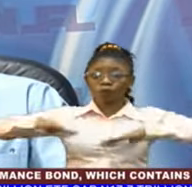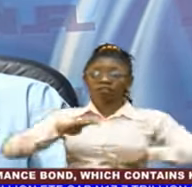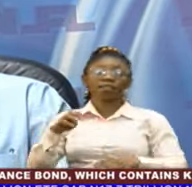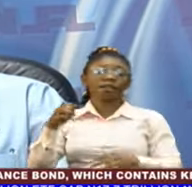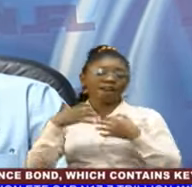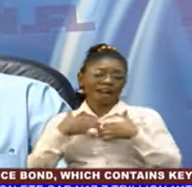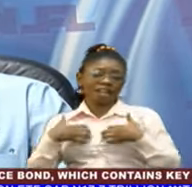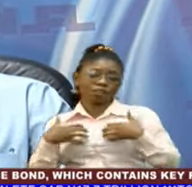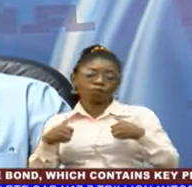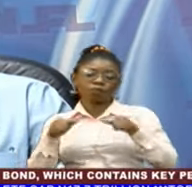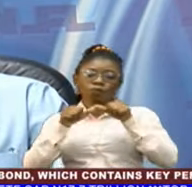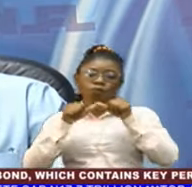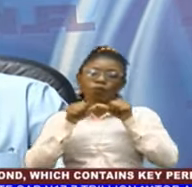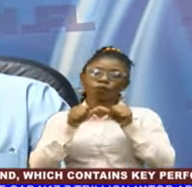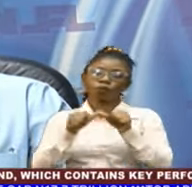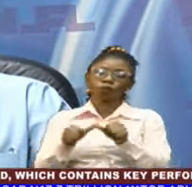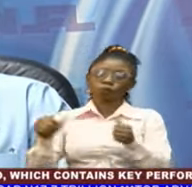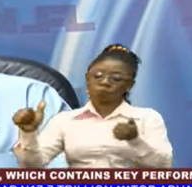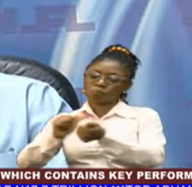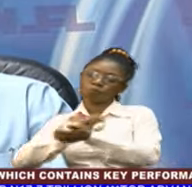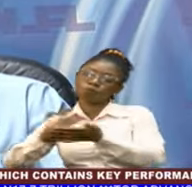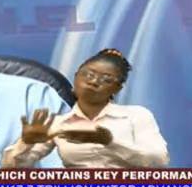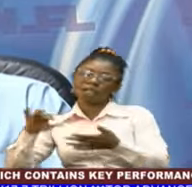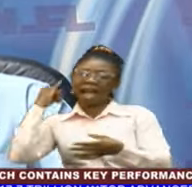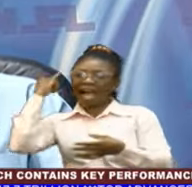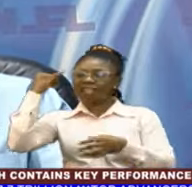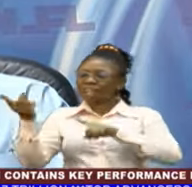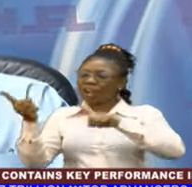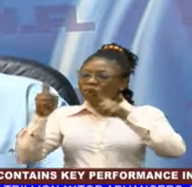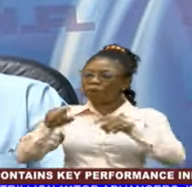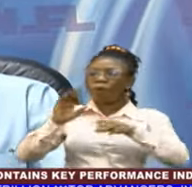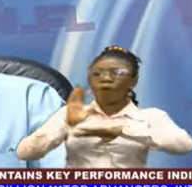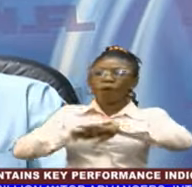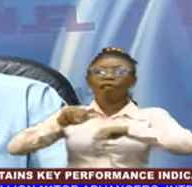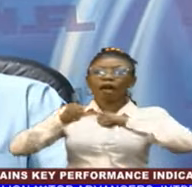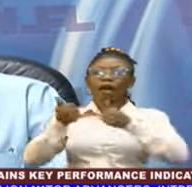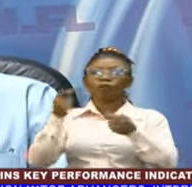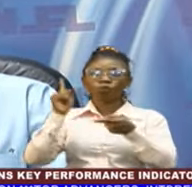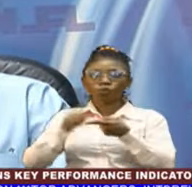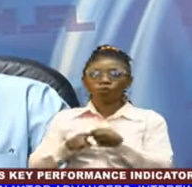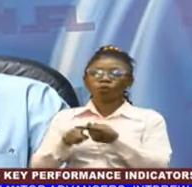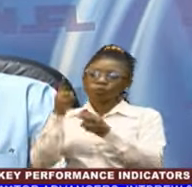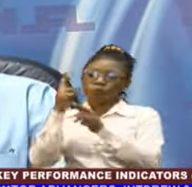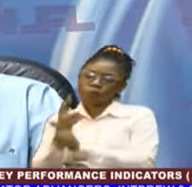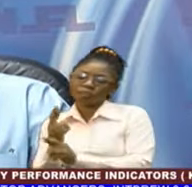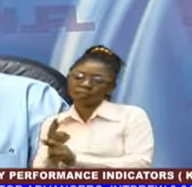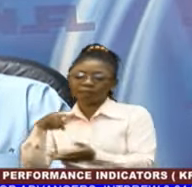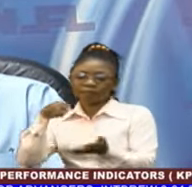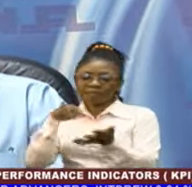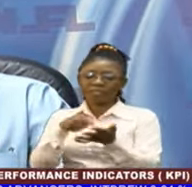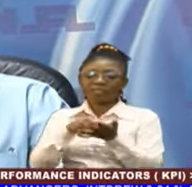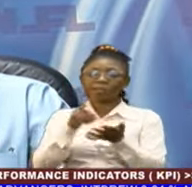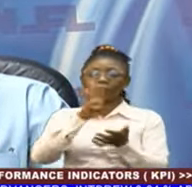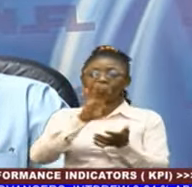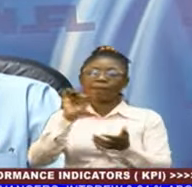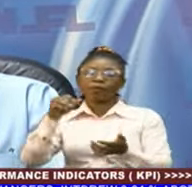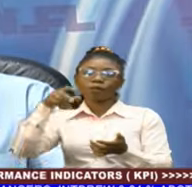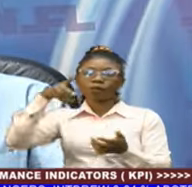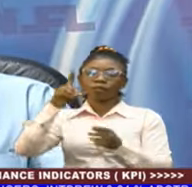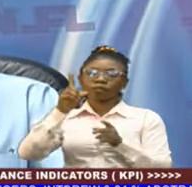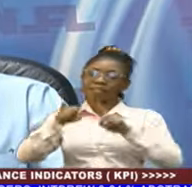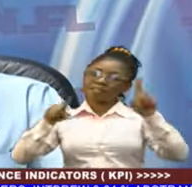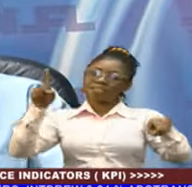go extinct. Now the idea came on how to conserve this biodiversity. And then they now